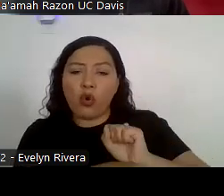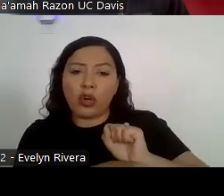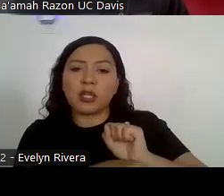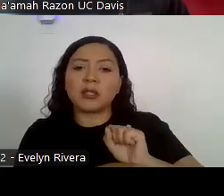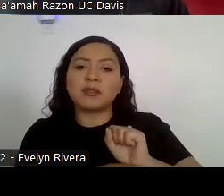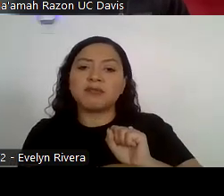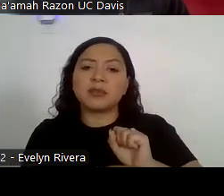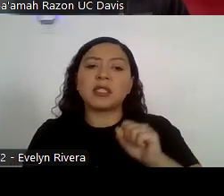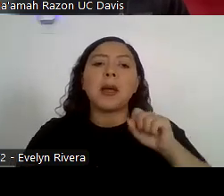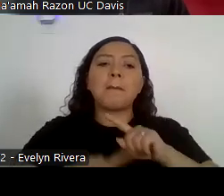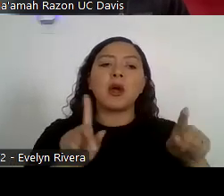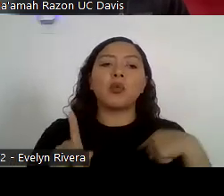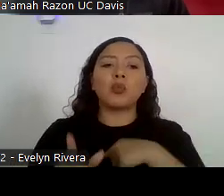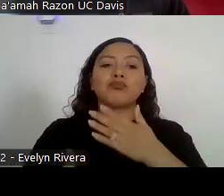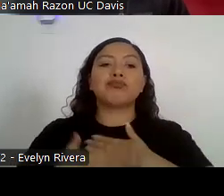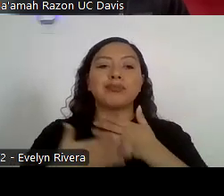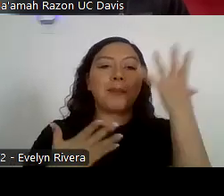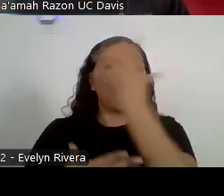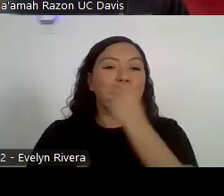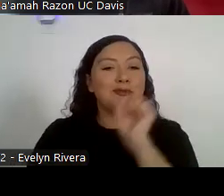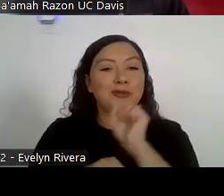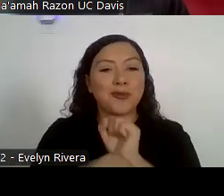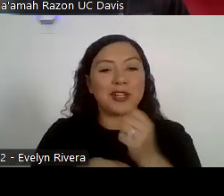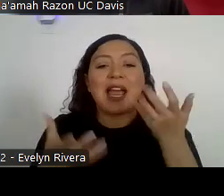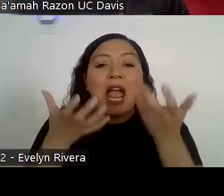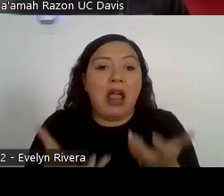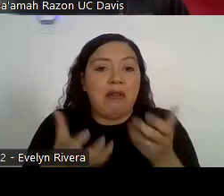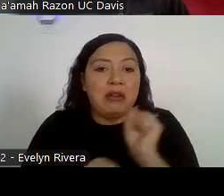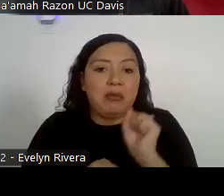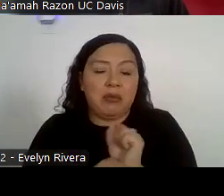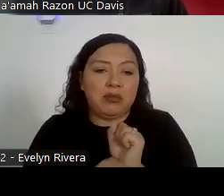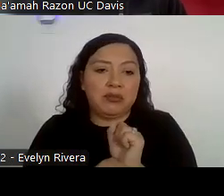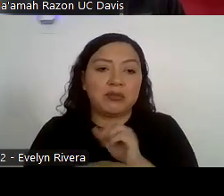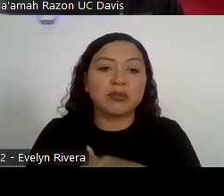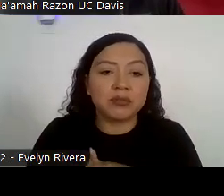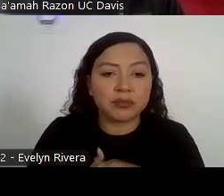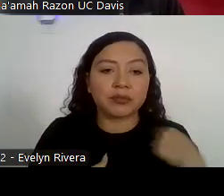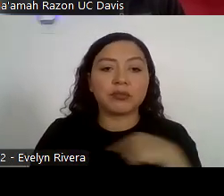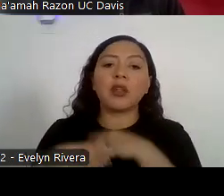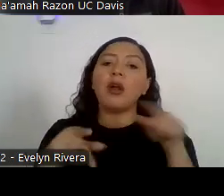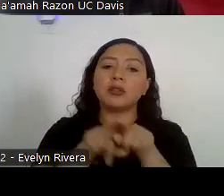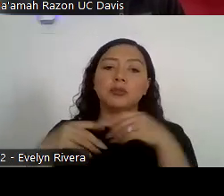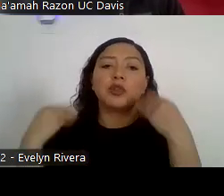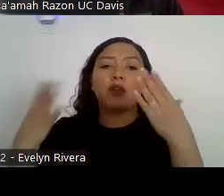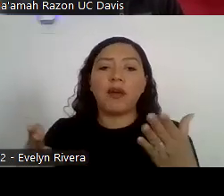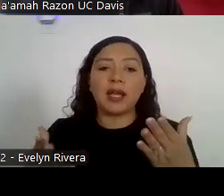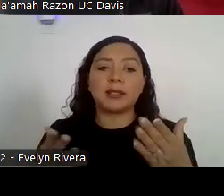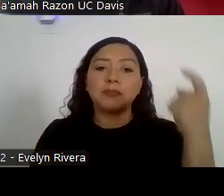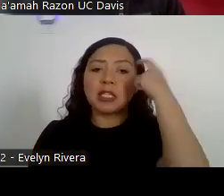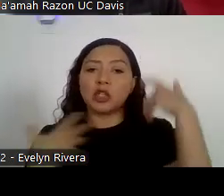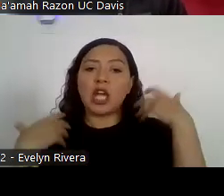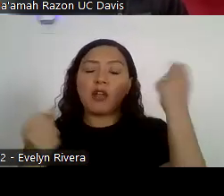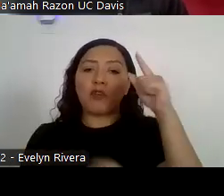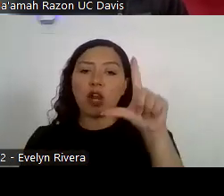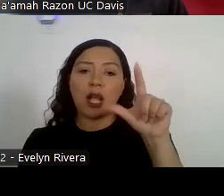with an organization leader that provides mental health services to the Latino community with a focus on older adults in